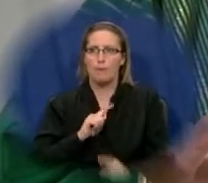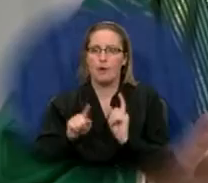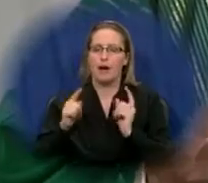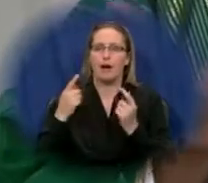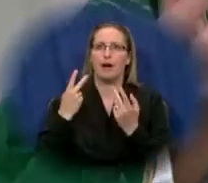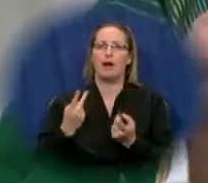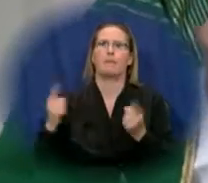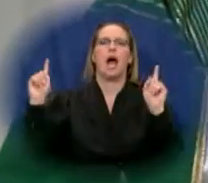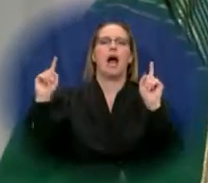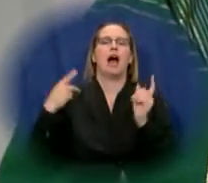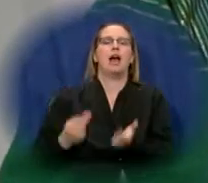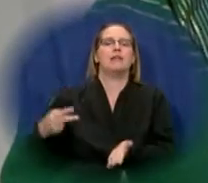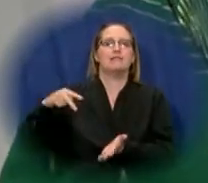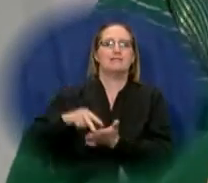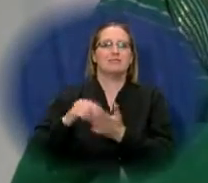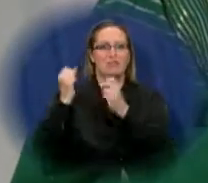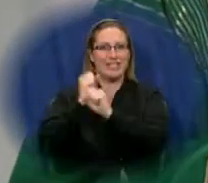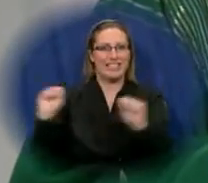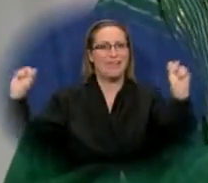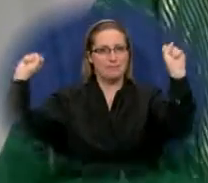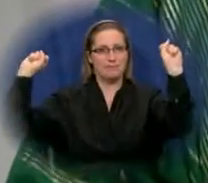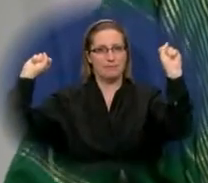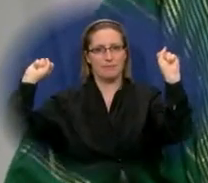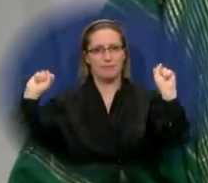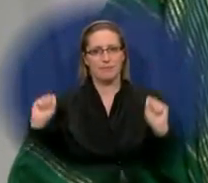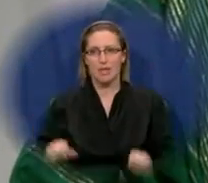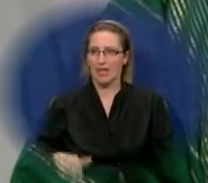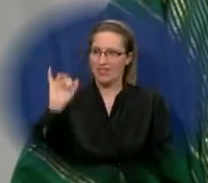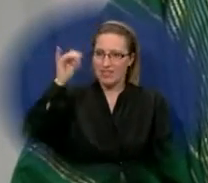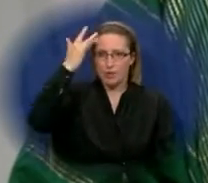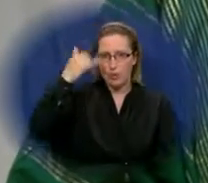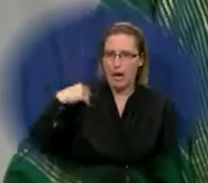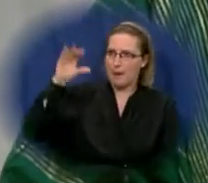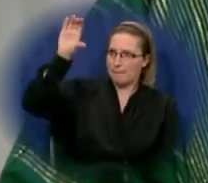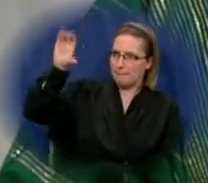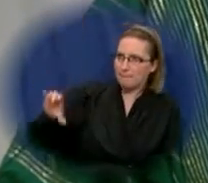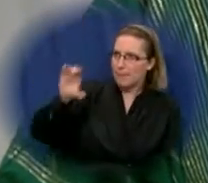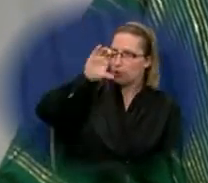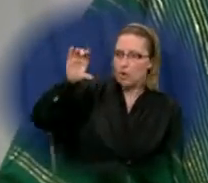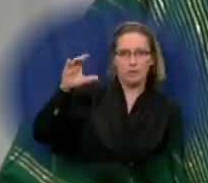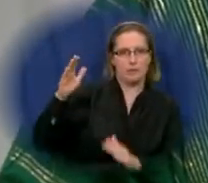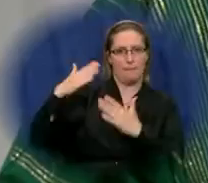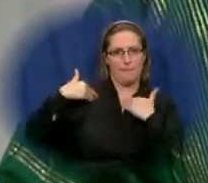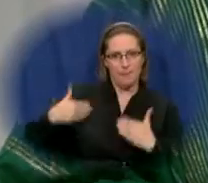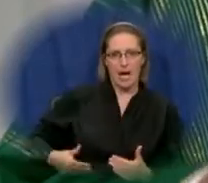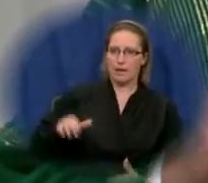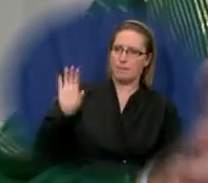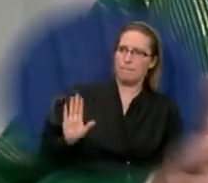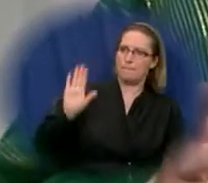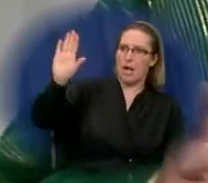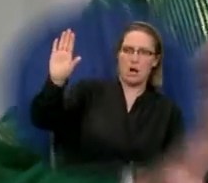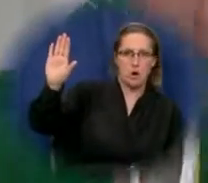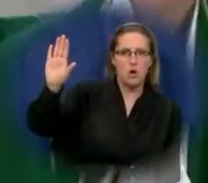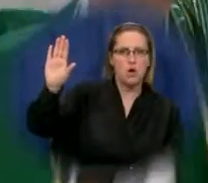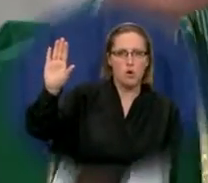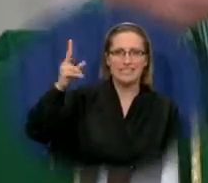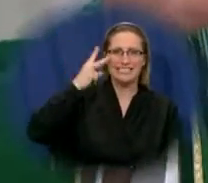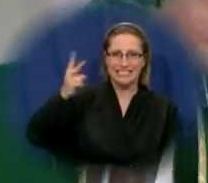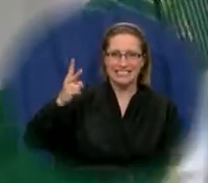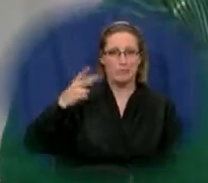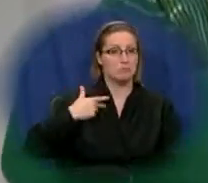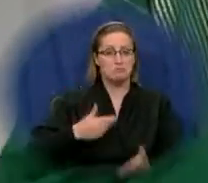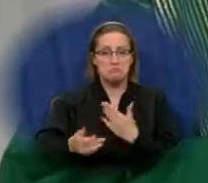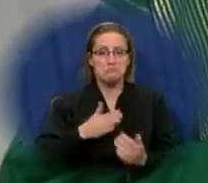it. Having the corpus, the body of Christ on the cross, in our churches, in our worship spaces, in